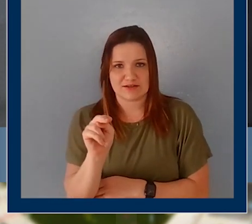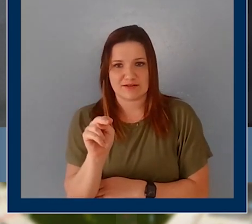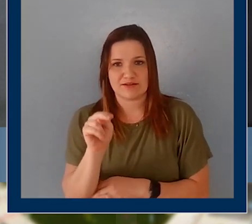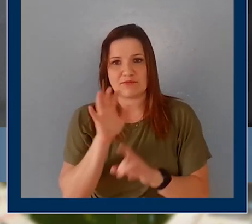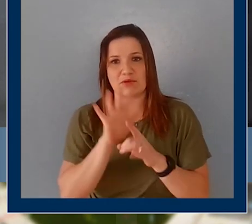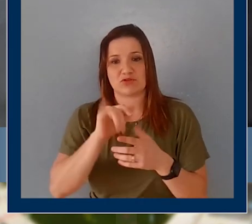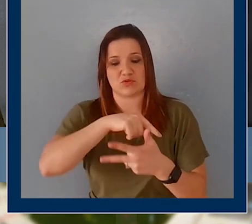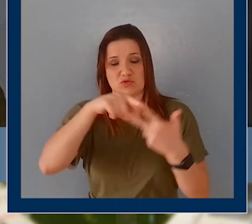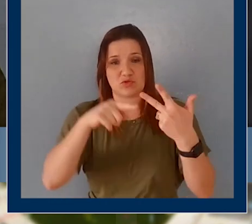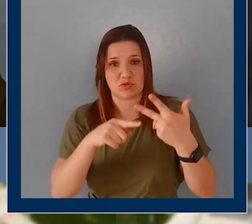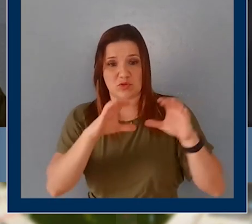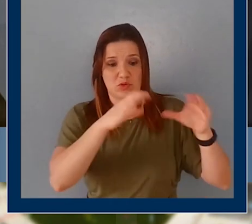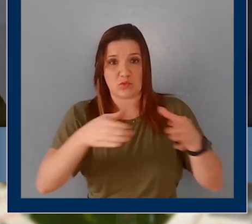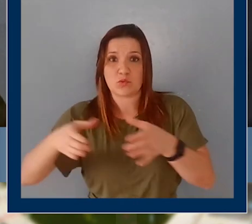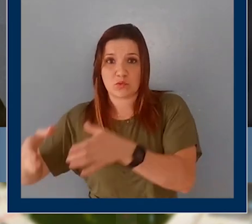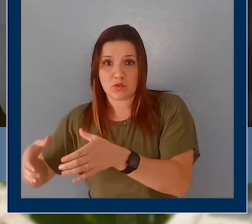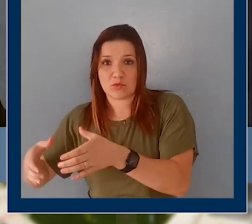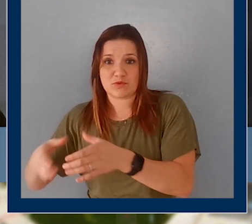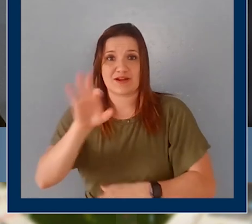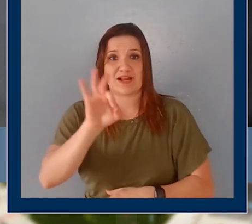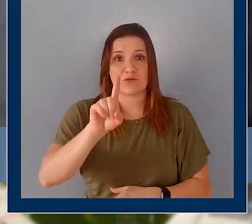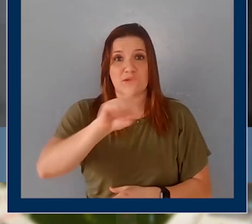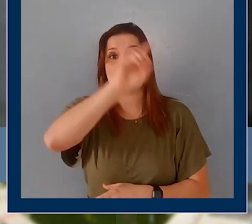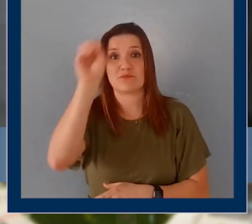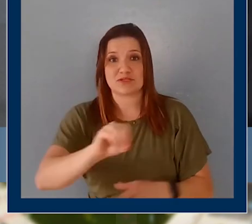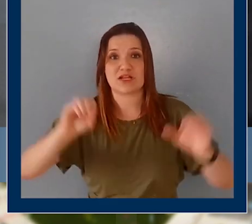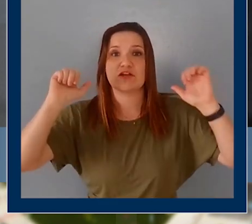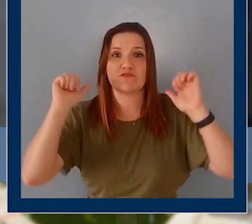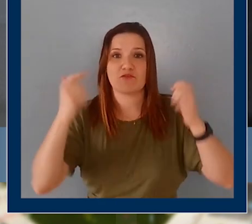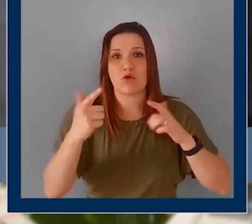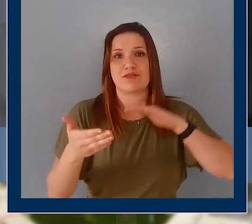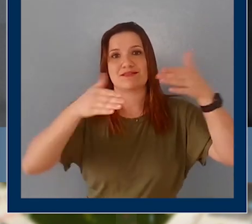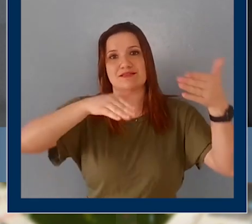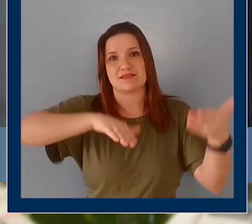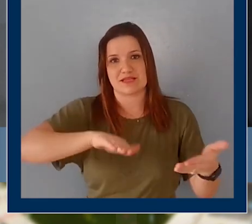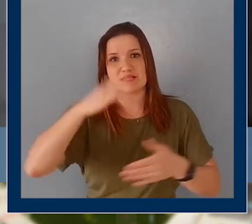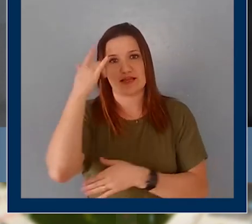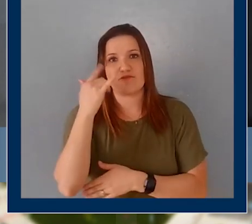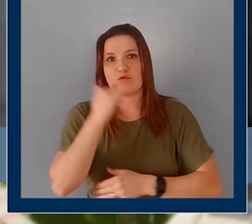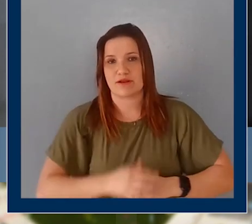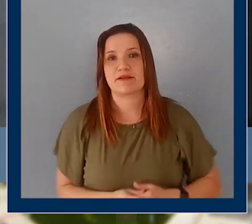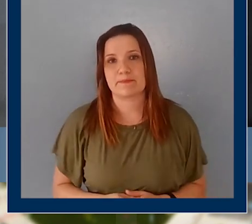those 31,000 plus that have passed away from COVID, 57% of them are male,